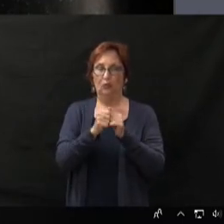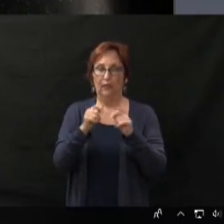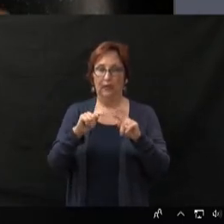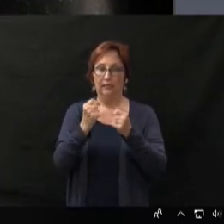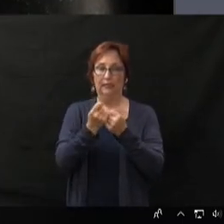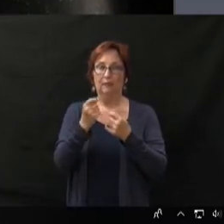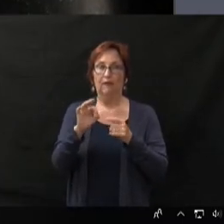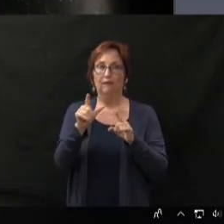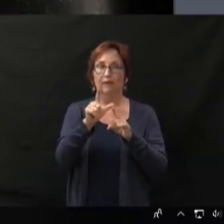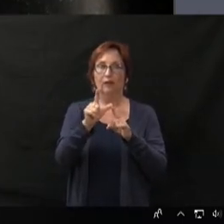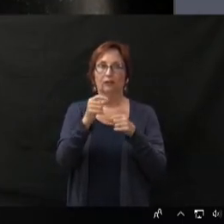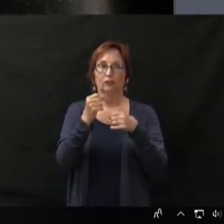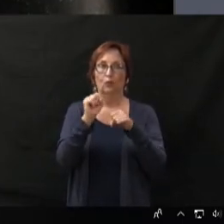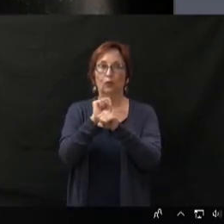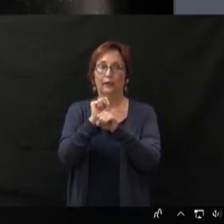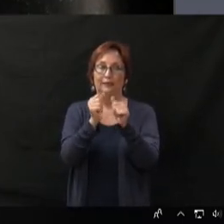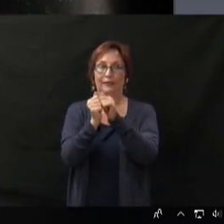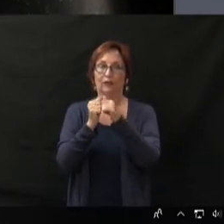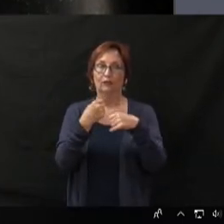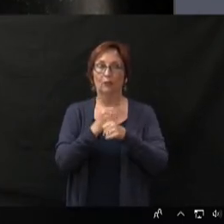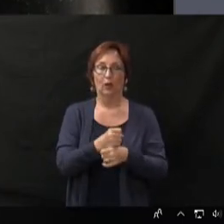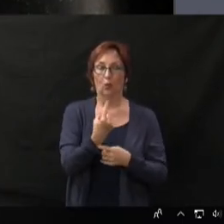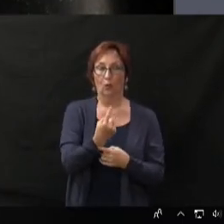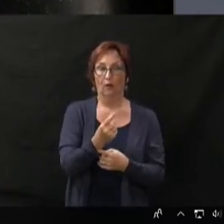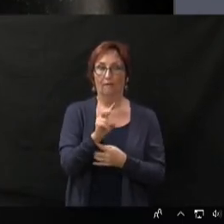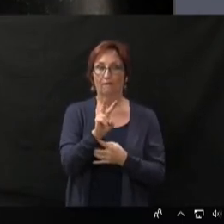vowel sound. And